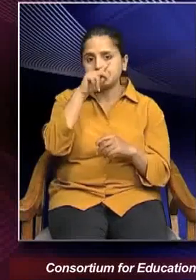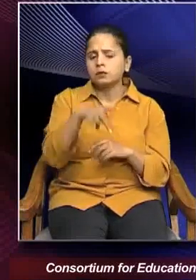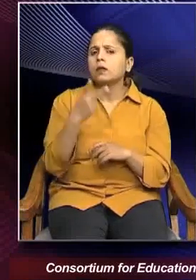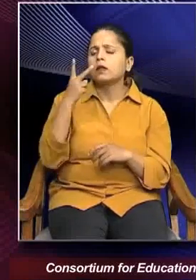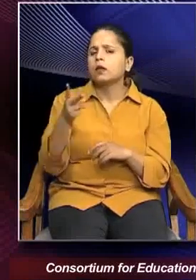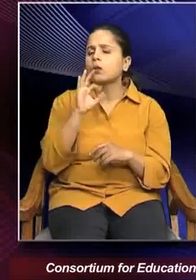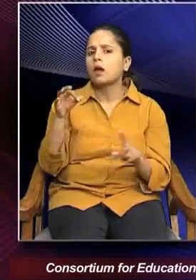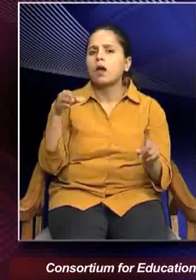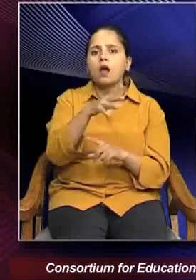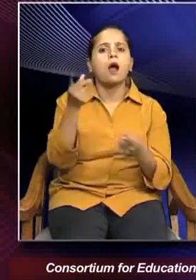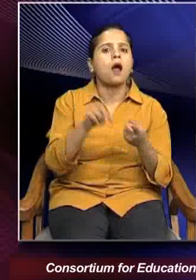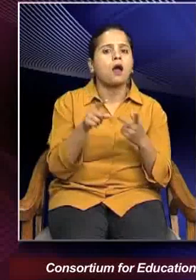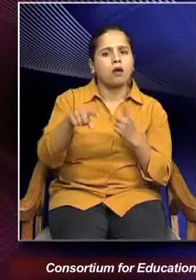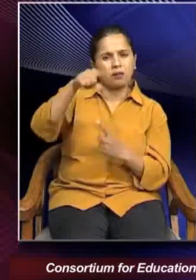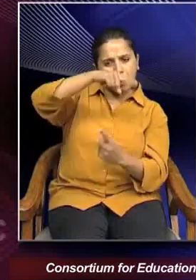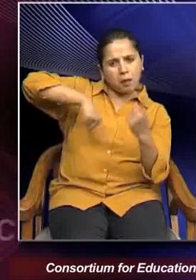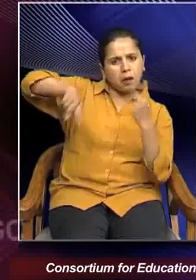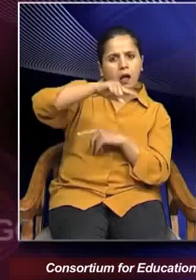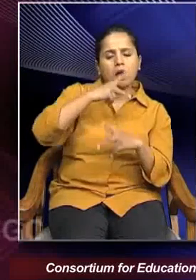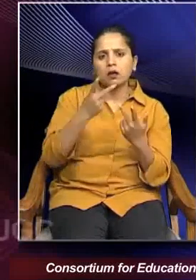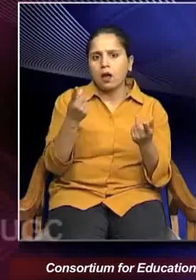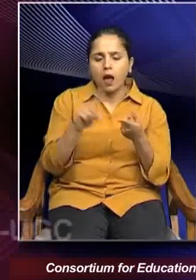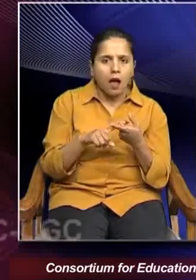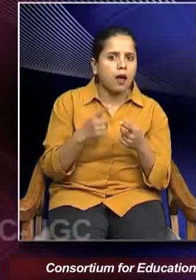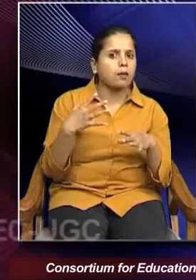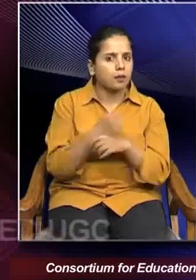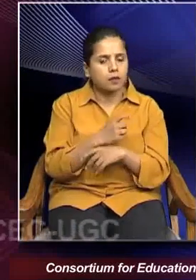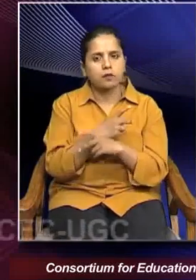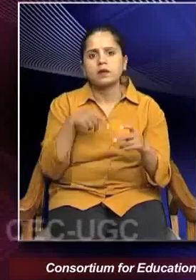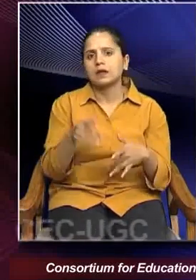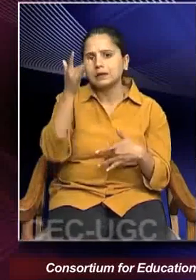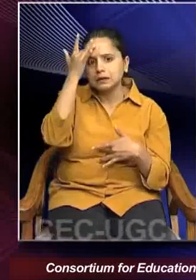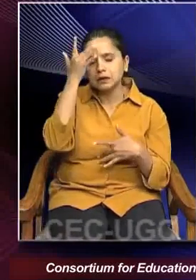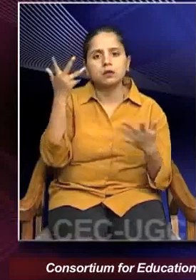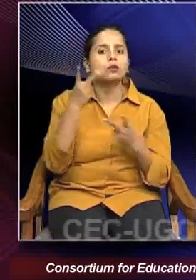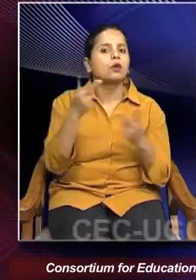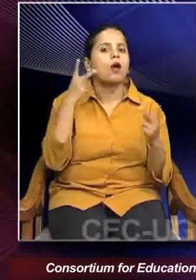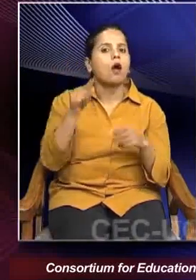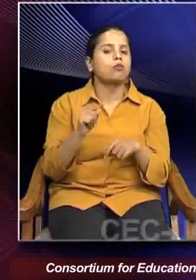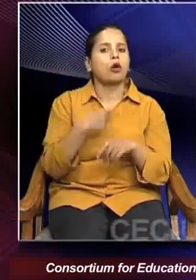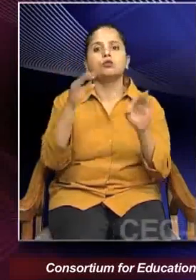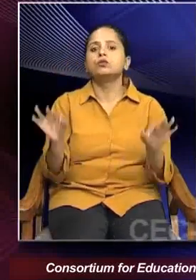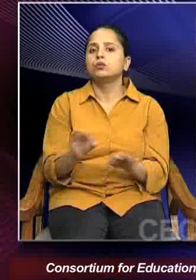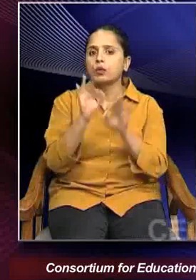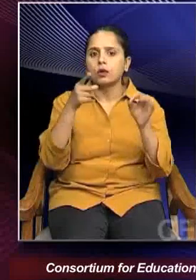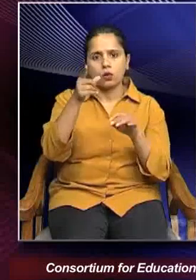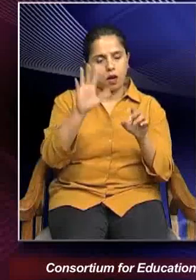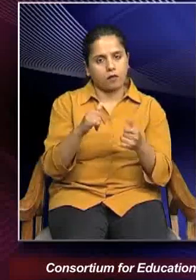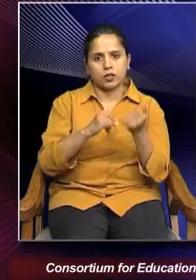that this vicious circle of deprivation and disease and lack of opportunities, which means that you have a